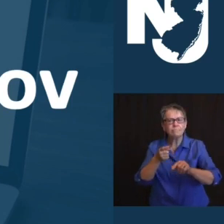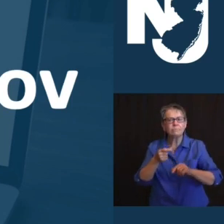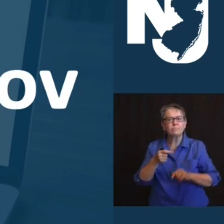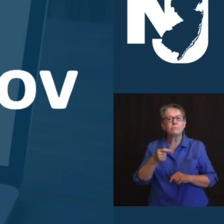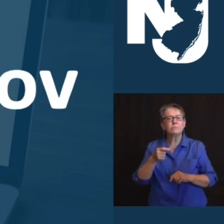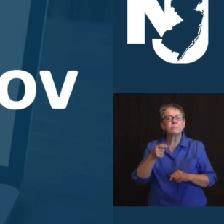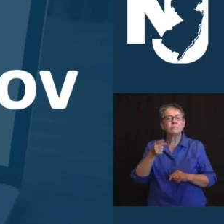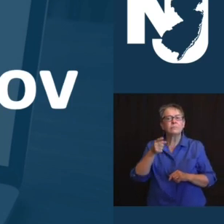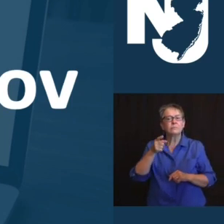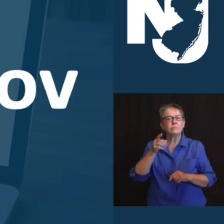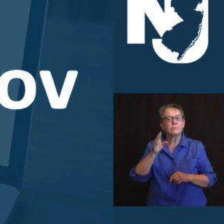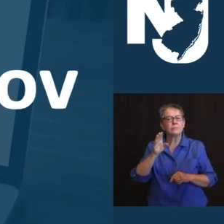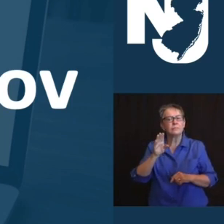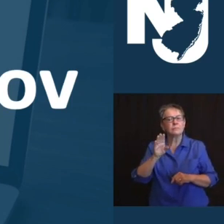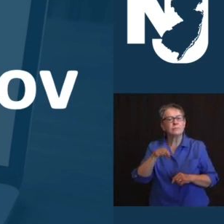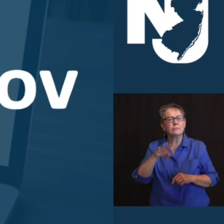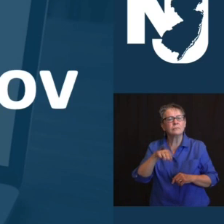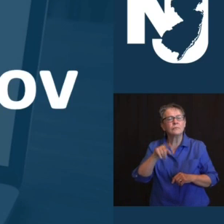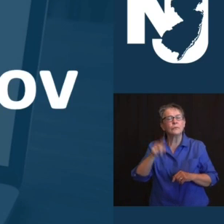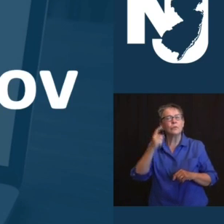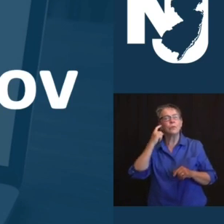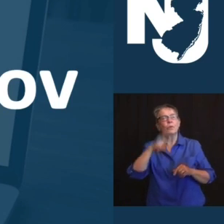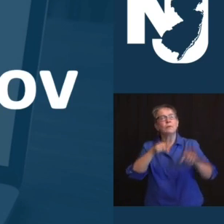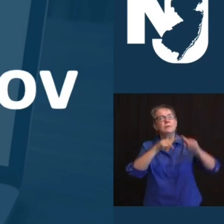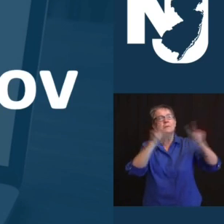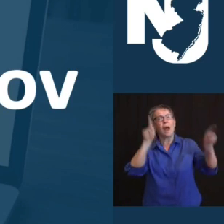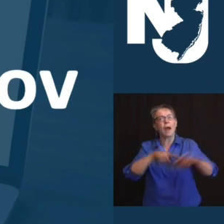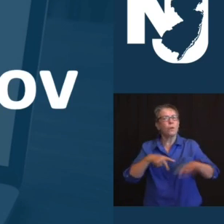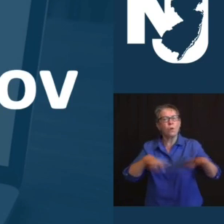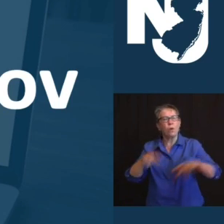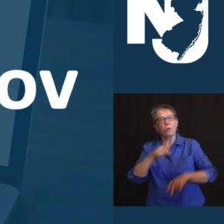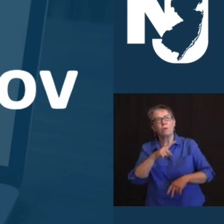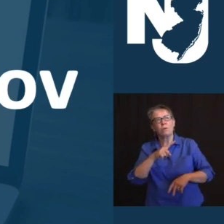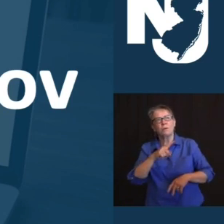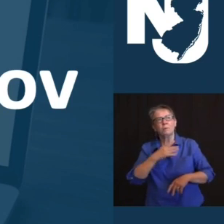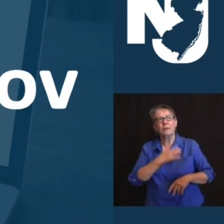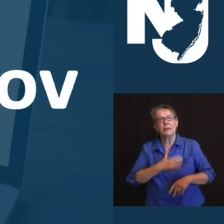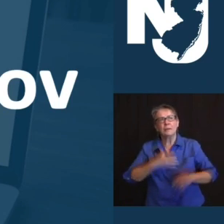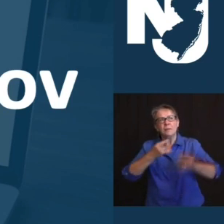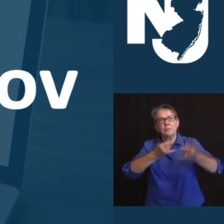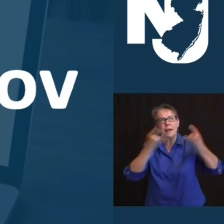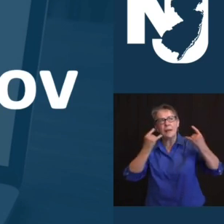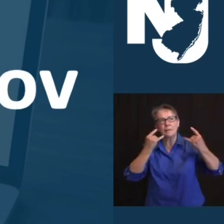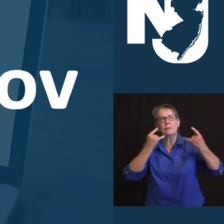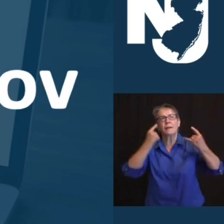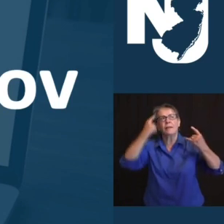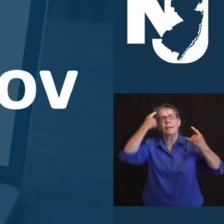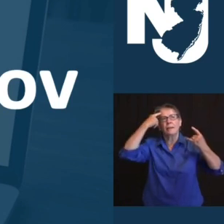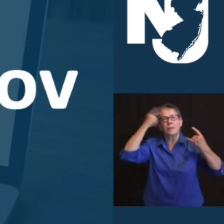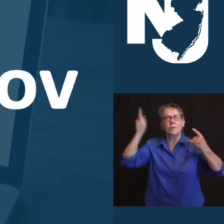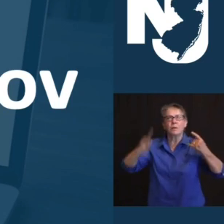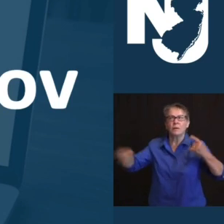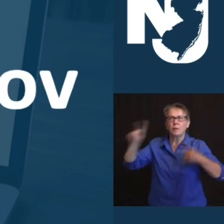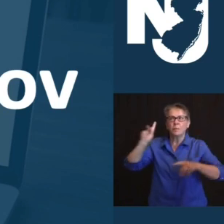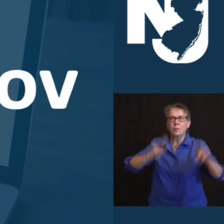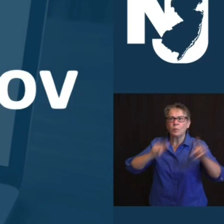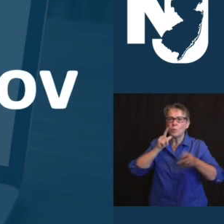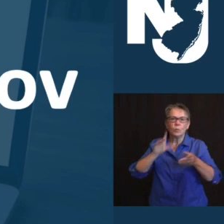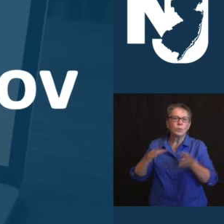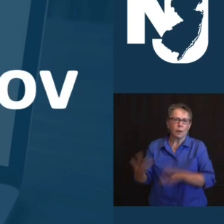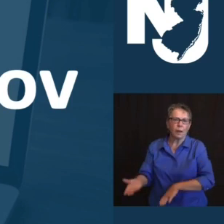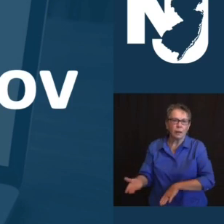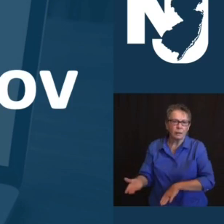store or a restaurant. Only when we have the ability to prevent more of our fellow residents from falling victim to